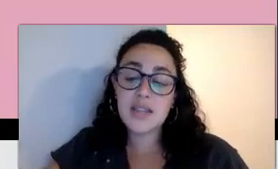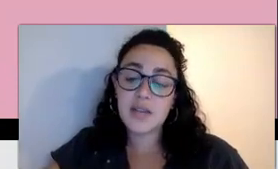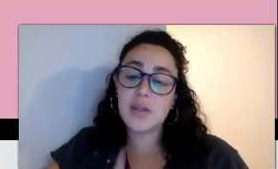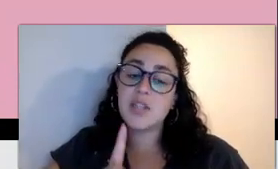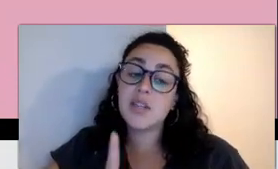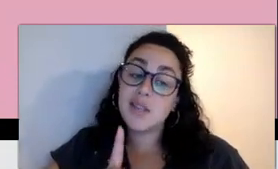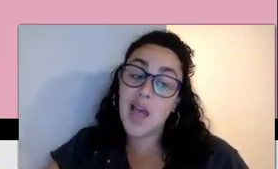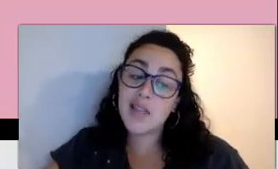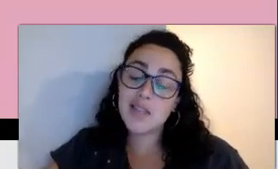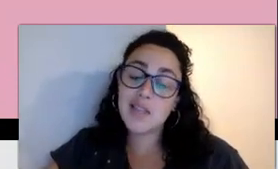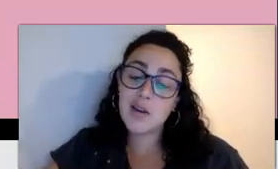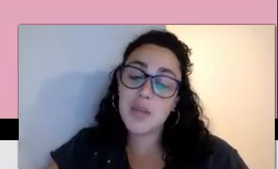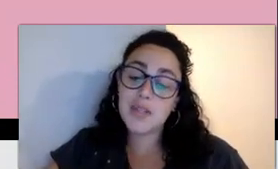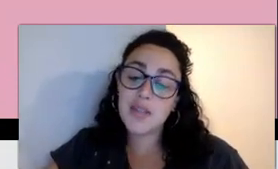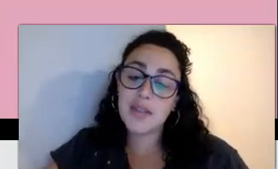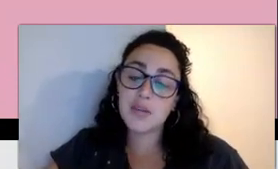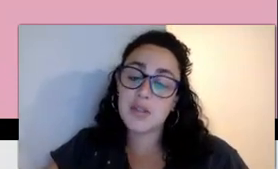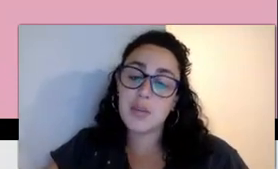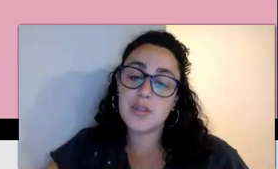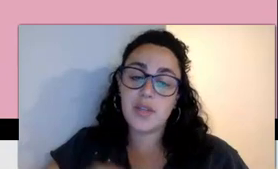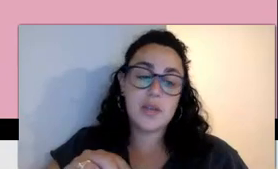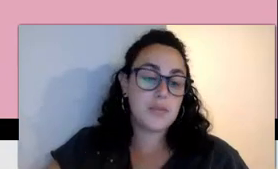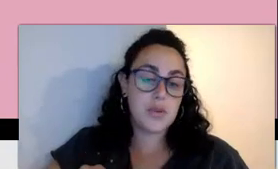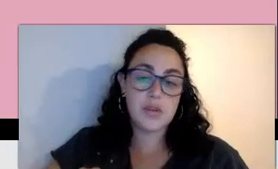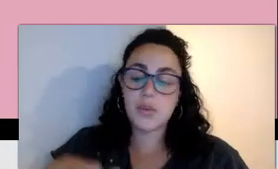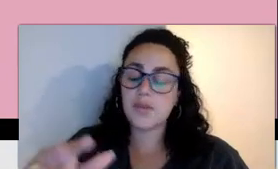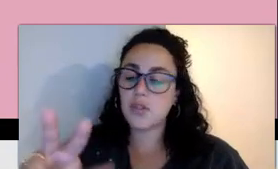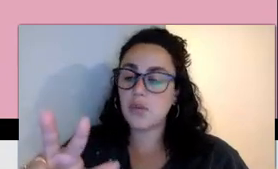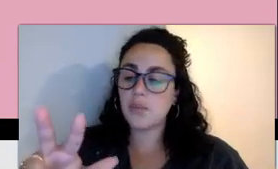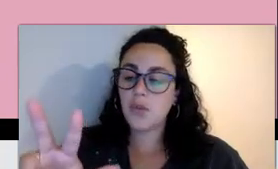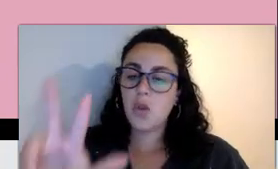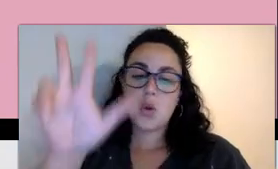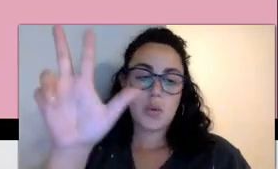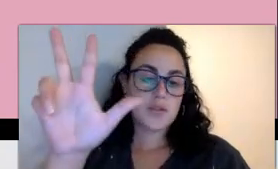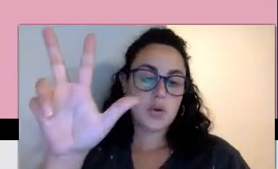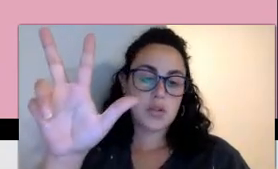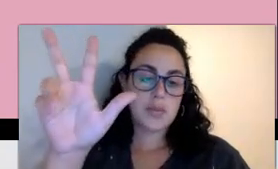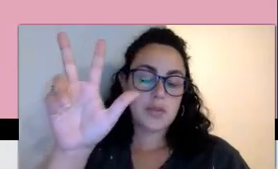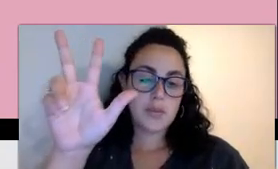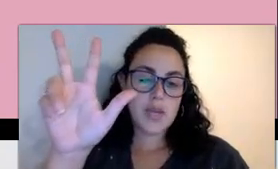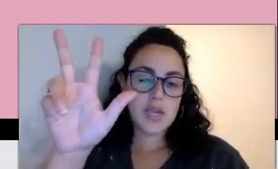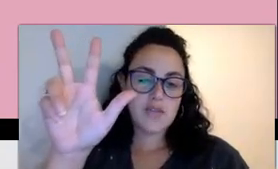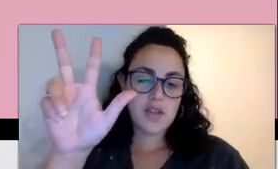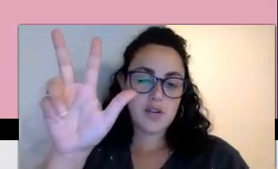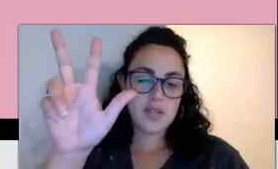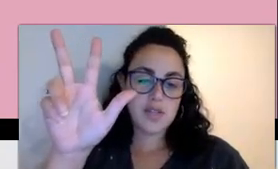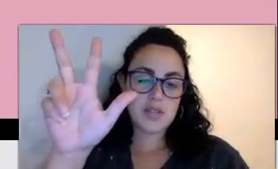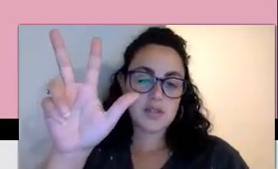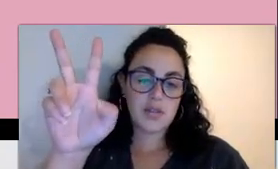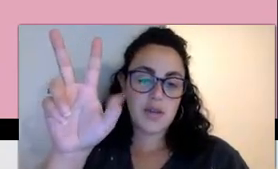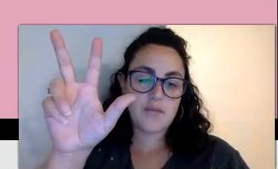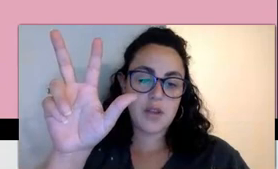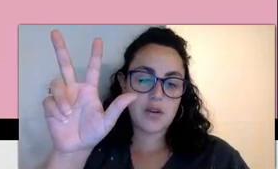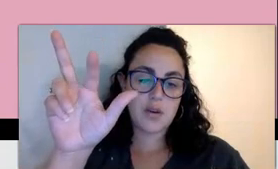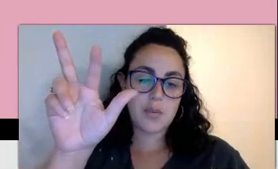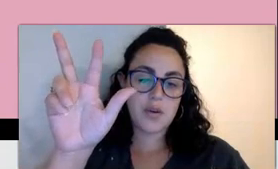in sign language, I think the letter P in sign language is a little bit tricky. So here's what we have to do. We have to hold up 3 fingers like this,